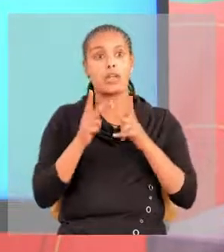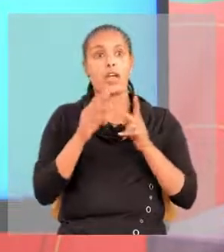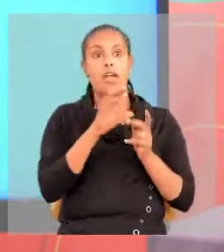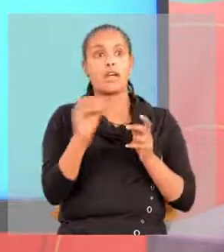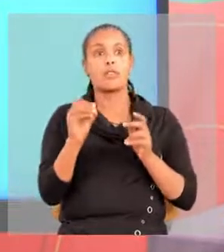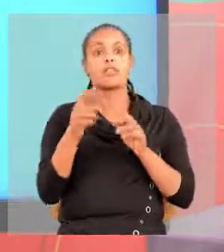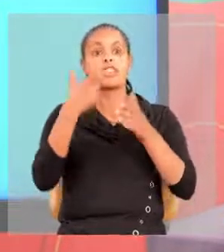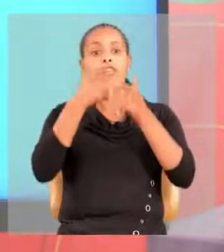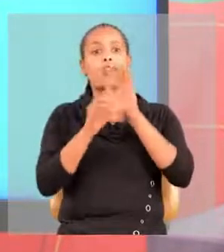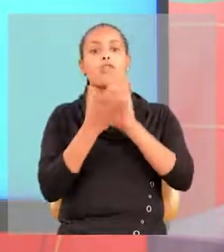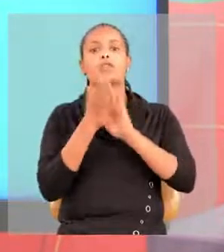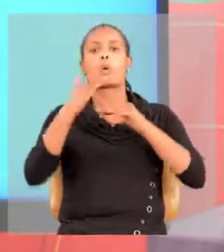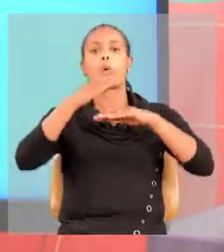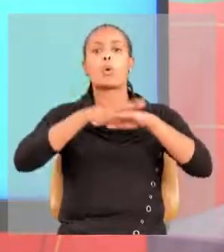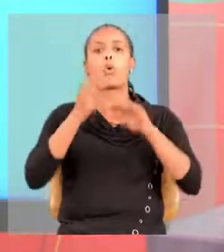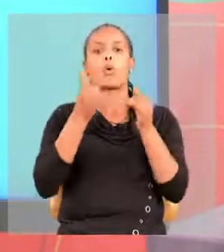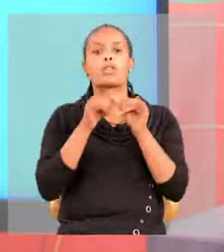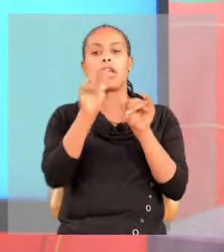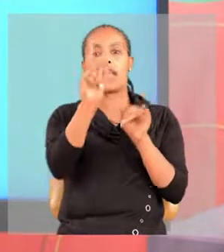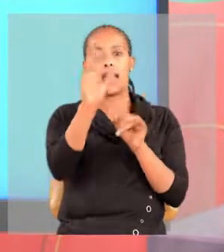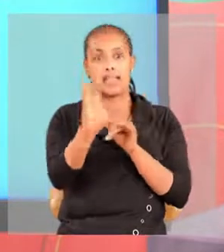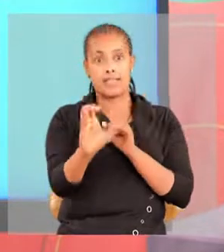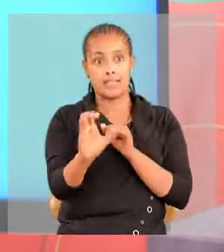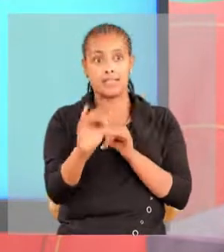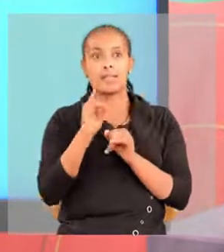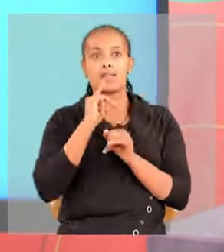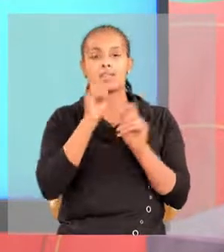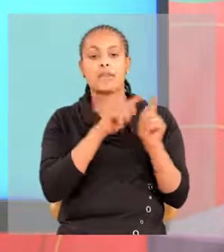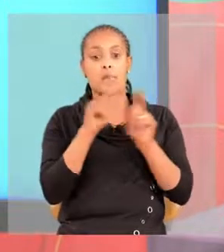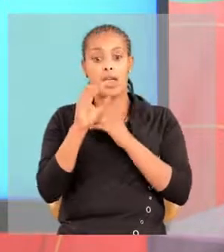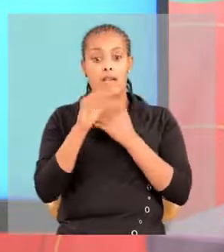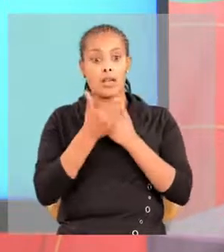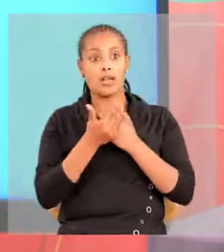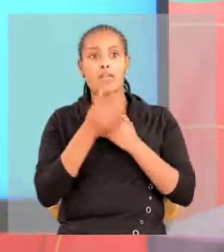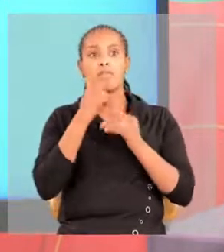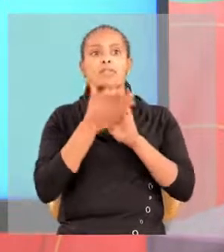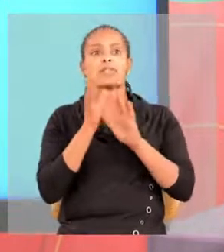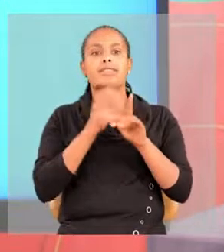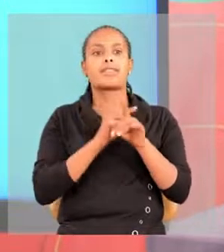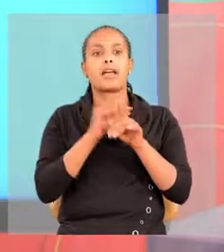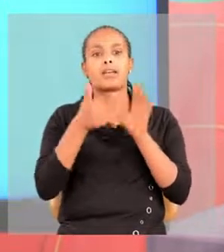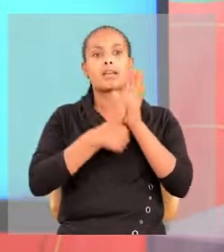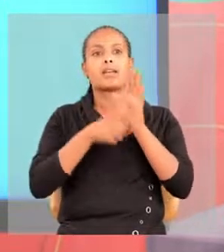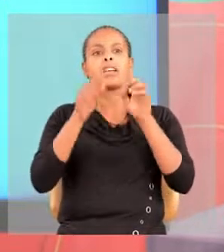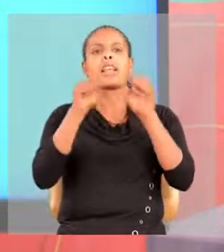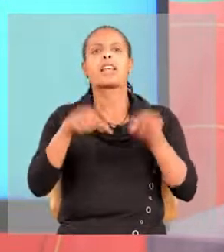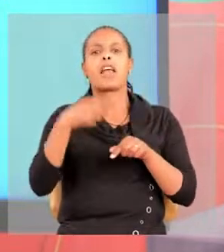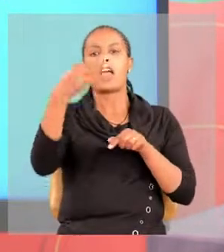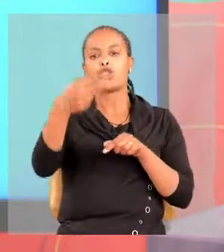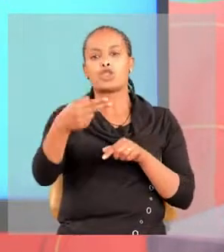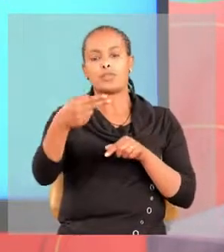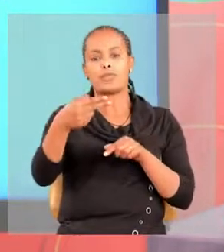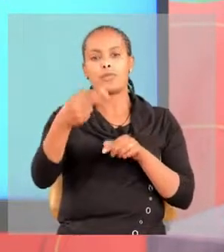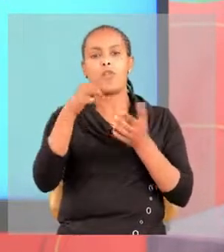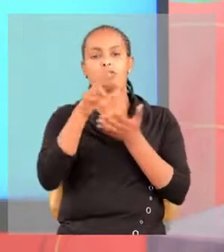and the value of the equilibrium constant is dependent on the sign of delta H of the reaction.